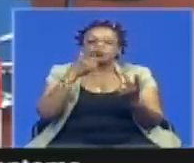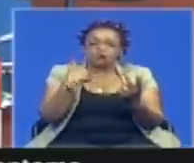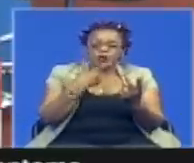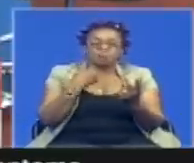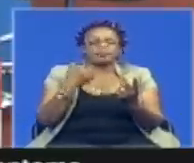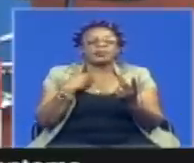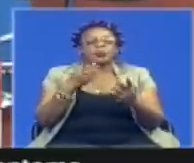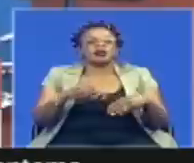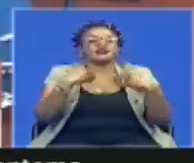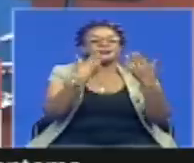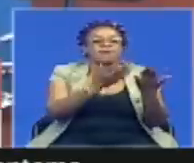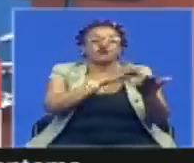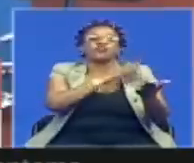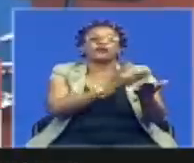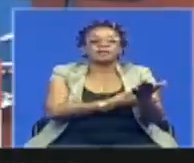delegate the authority